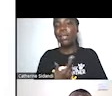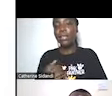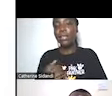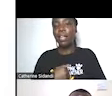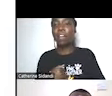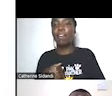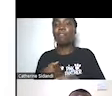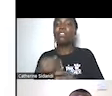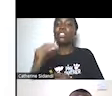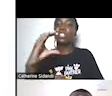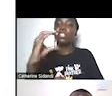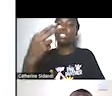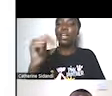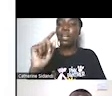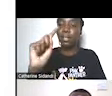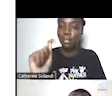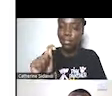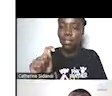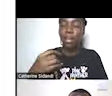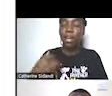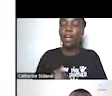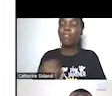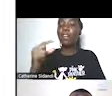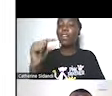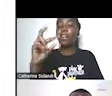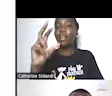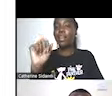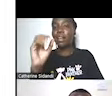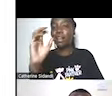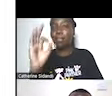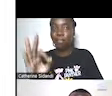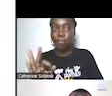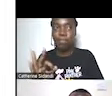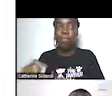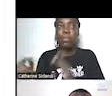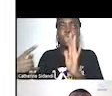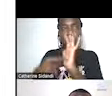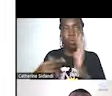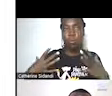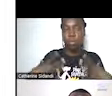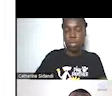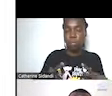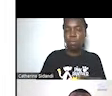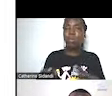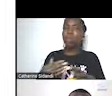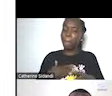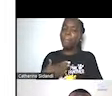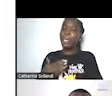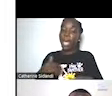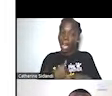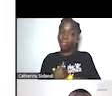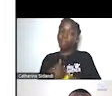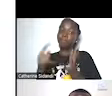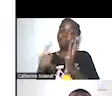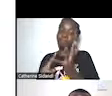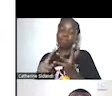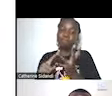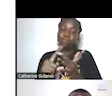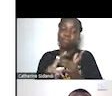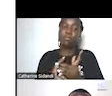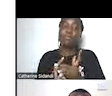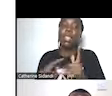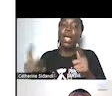the graphs. They come here to help you just visualize and show people that this is whatever I have. Yeah. Then once you